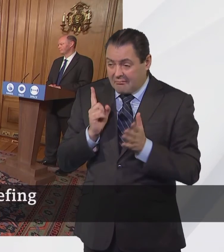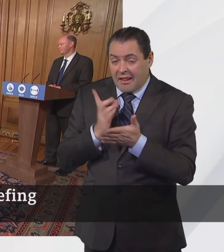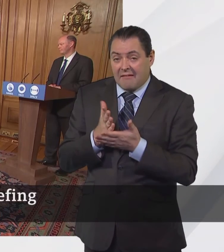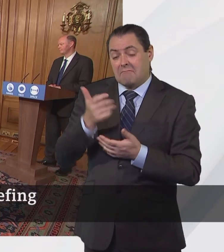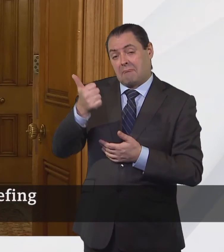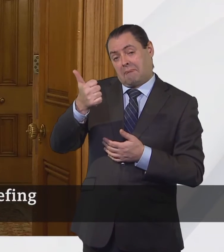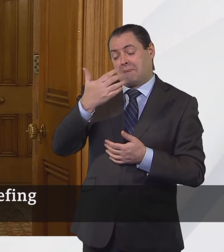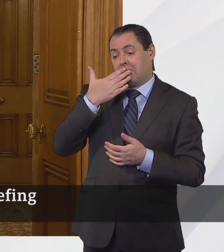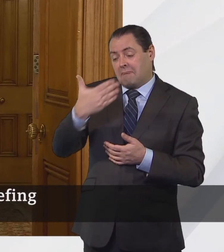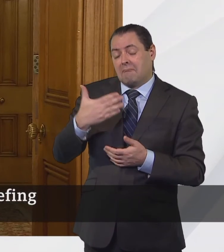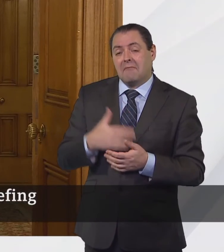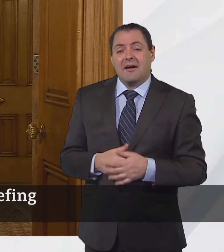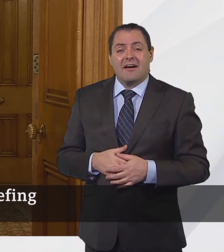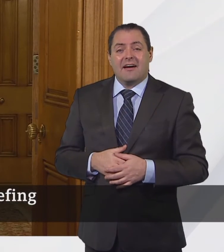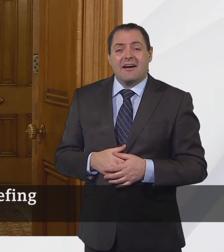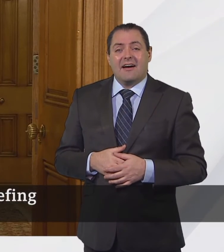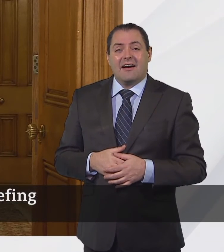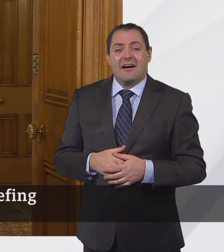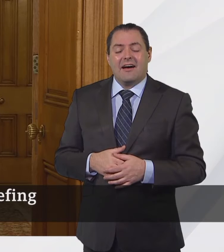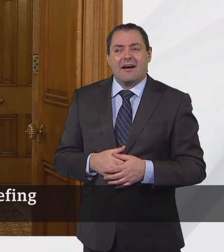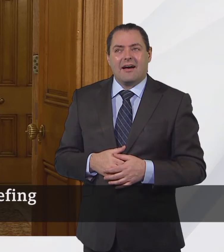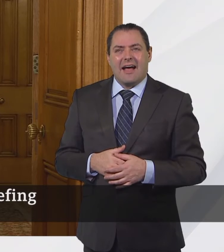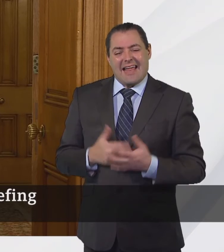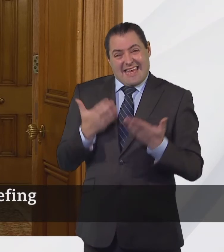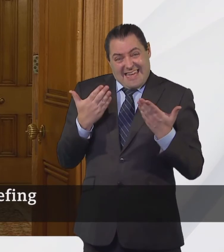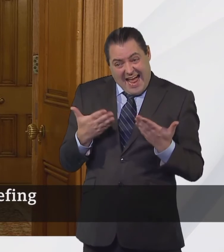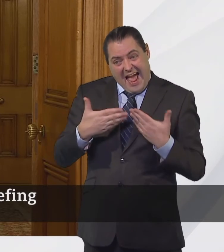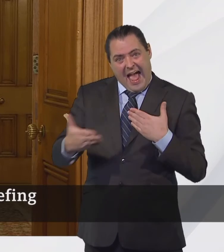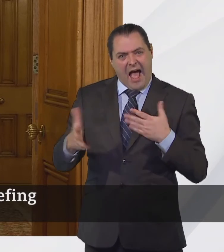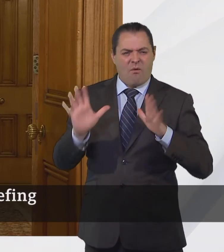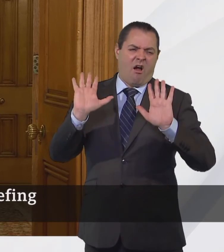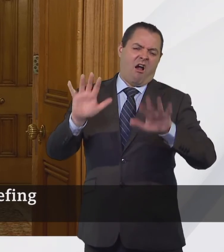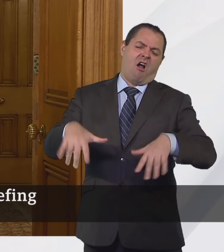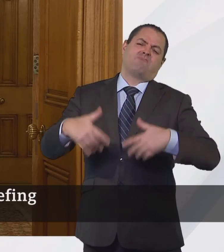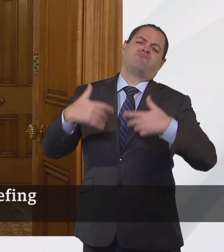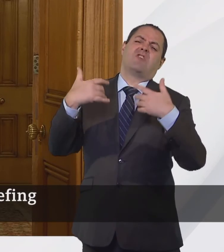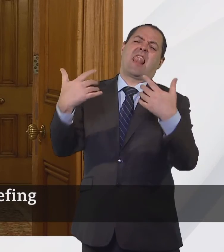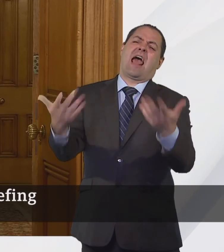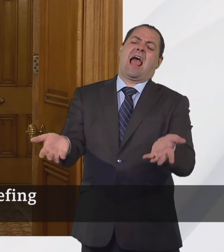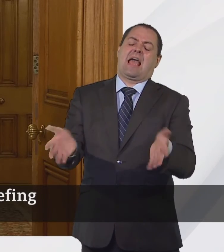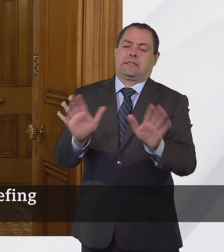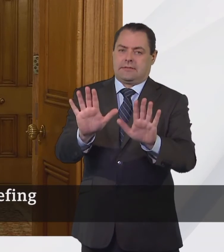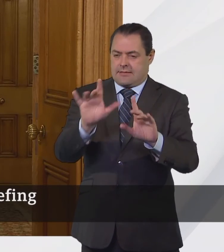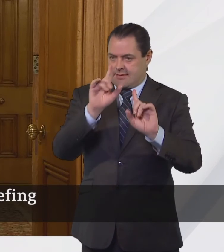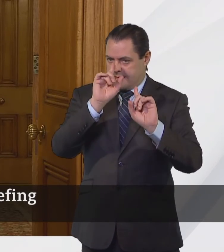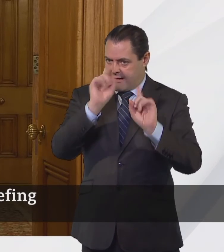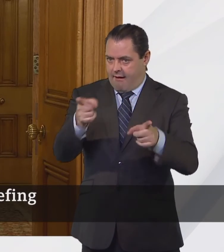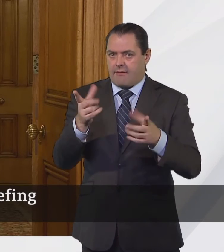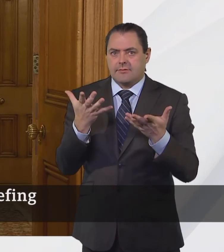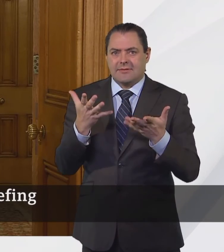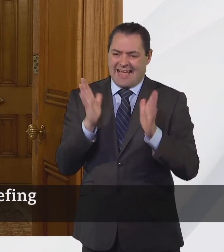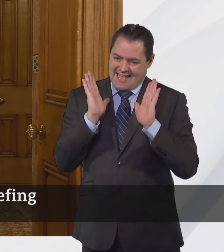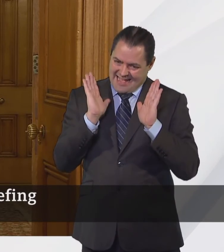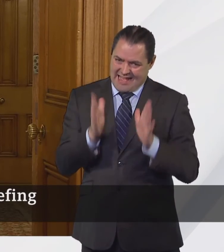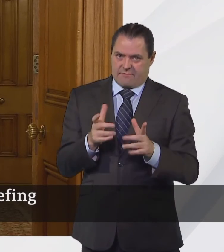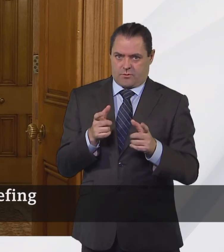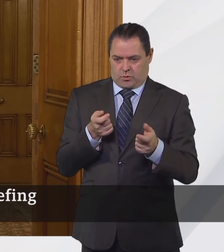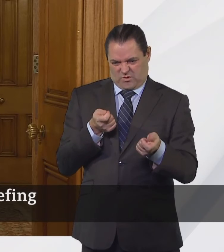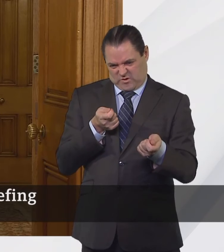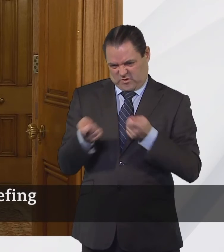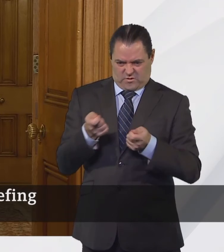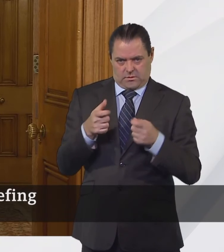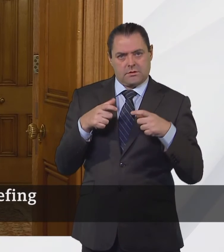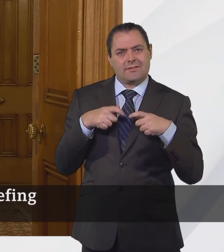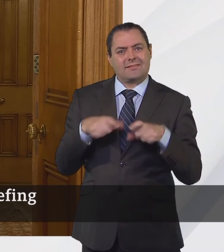to avoid is relaxing now too much and taking our foot off the throat of the beast now